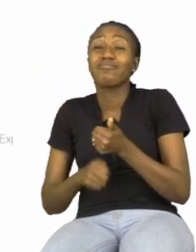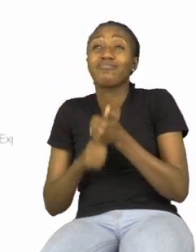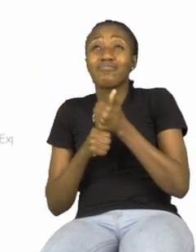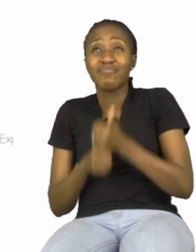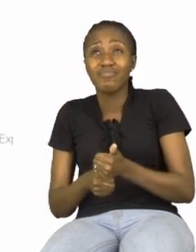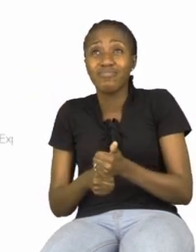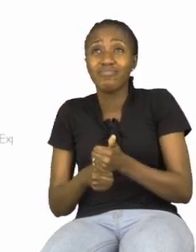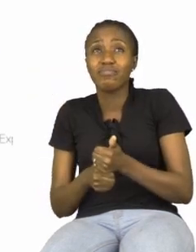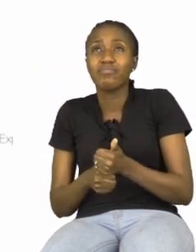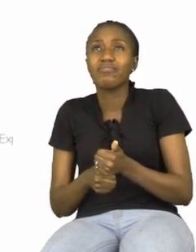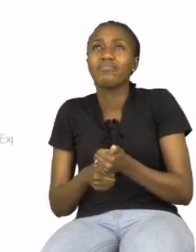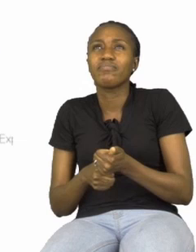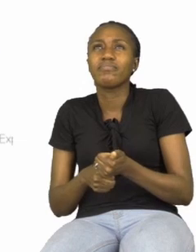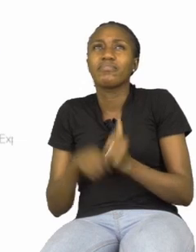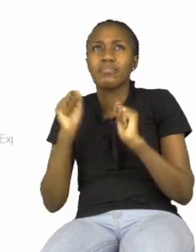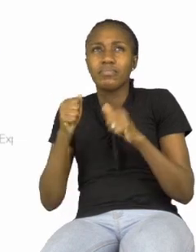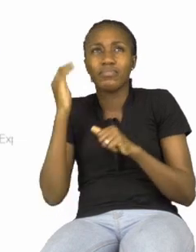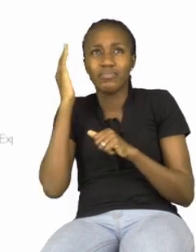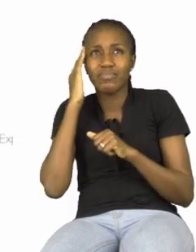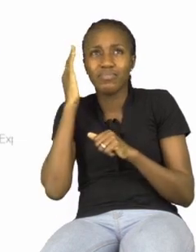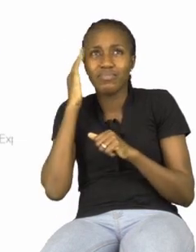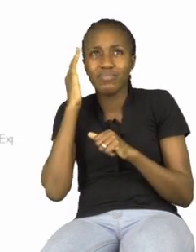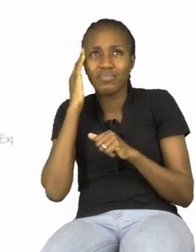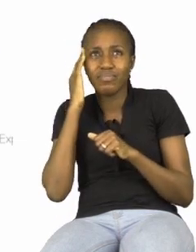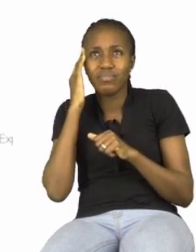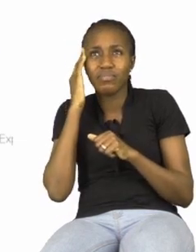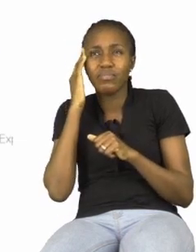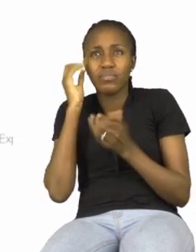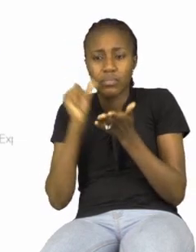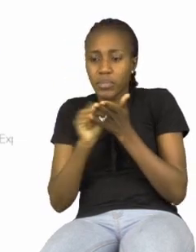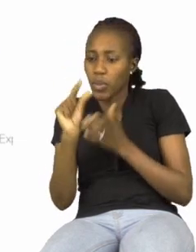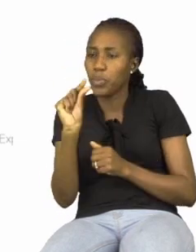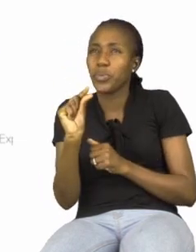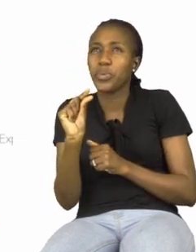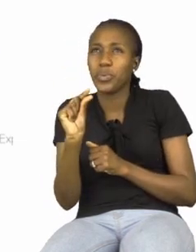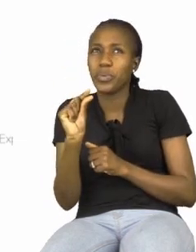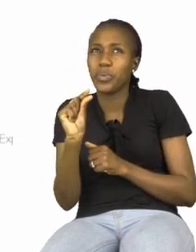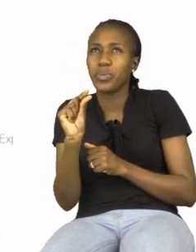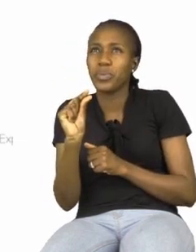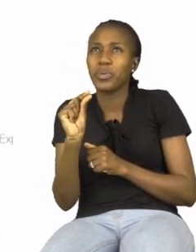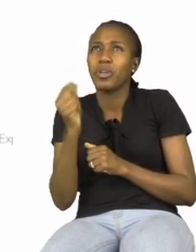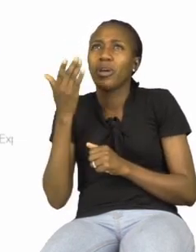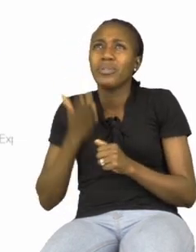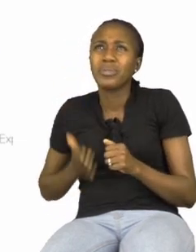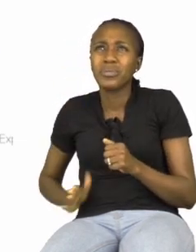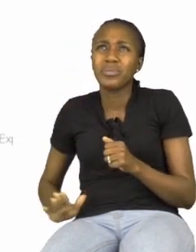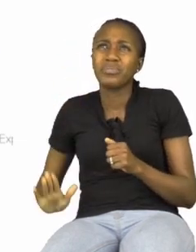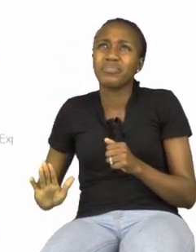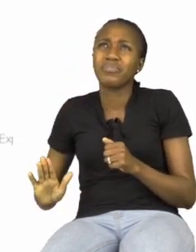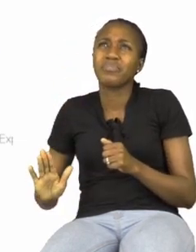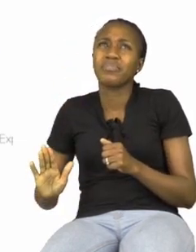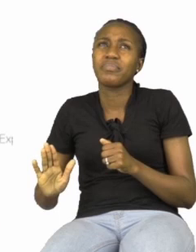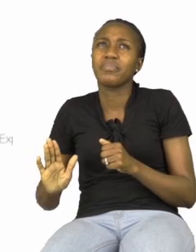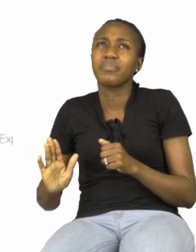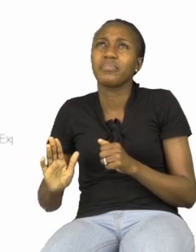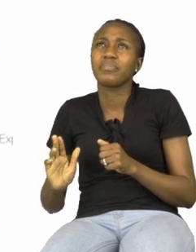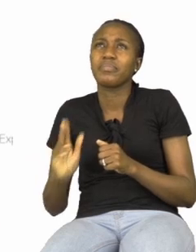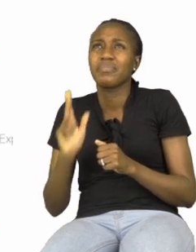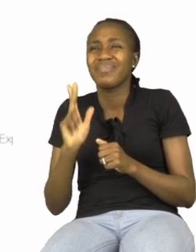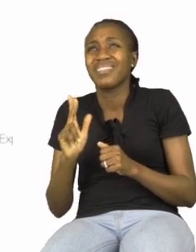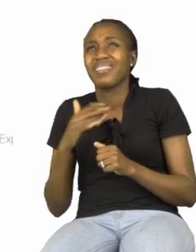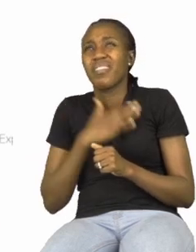the cost for participation in hockey is as low as possible. I don't want anybody to be